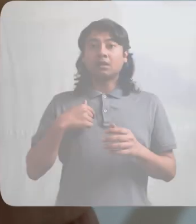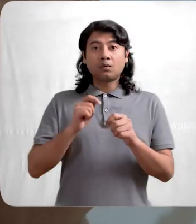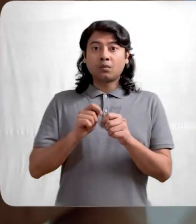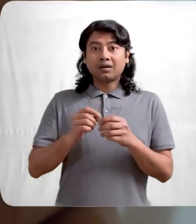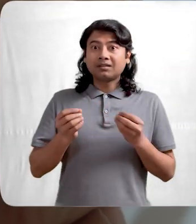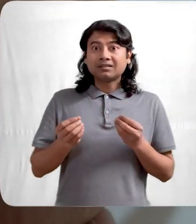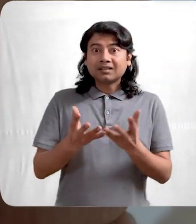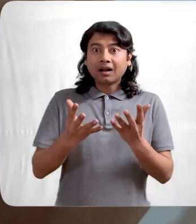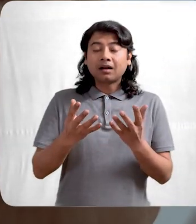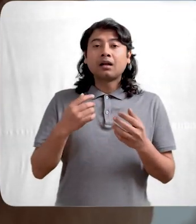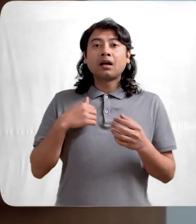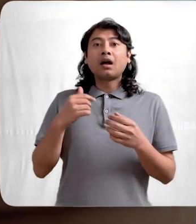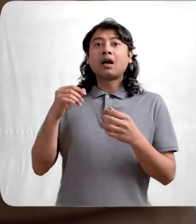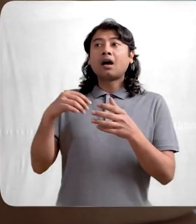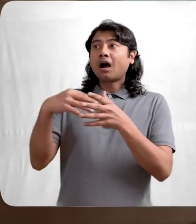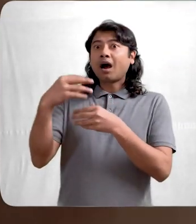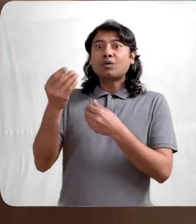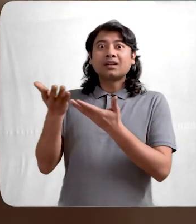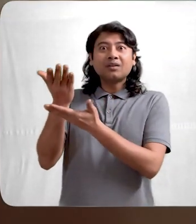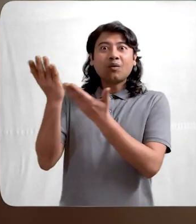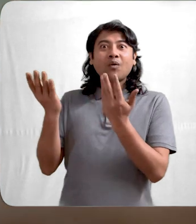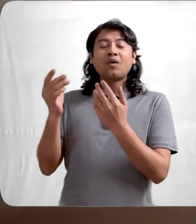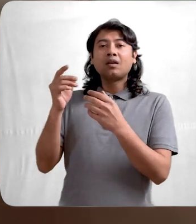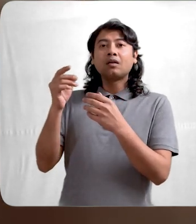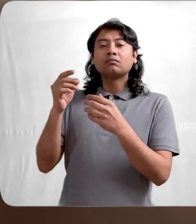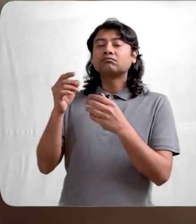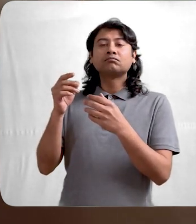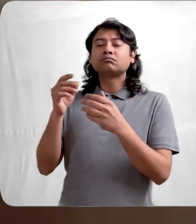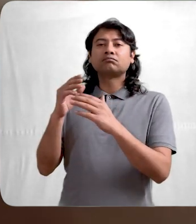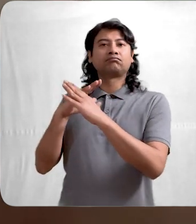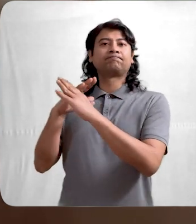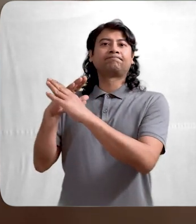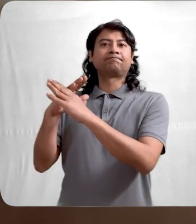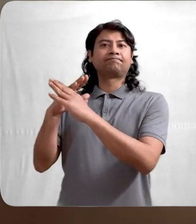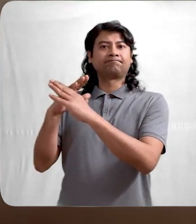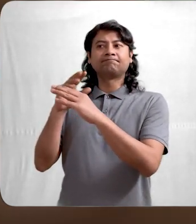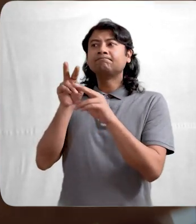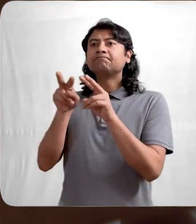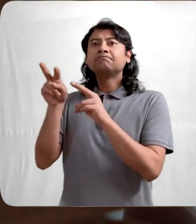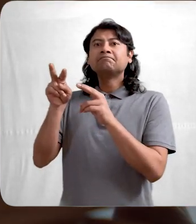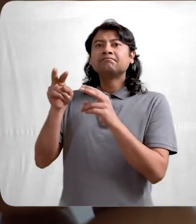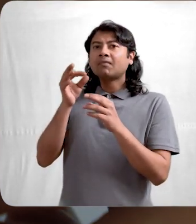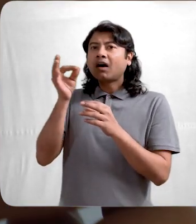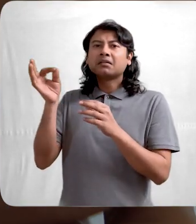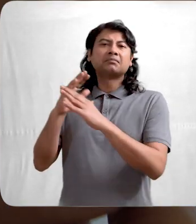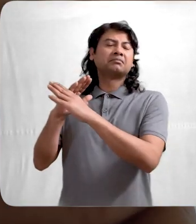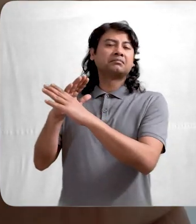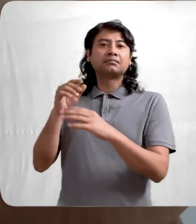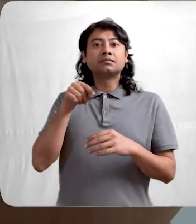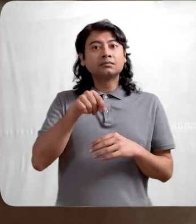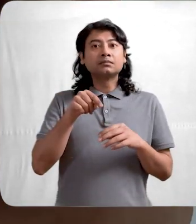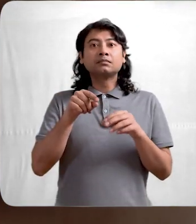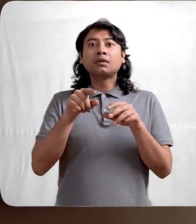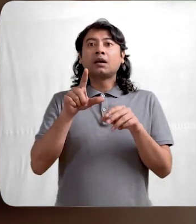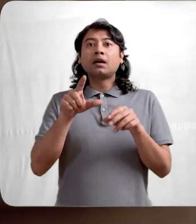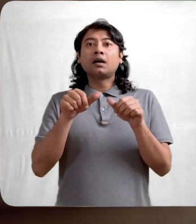In the working stage, I try to hold off the outside world, not entering that. That's why I call it like a